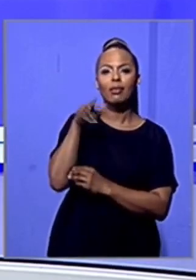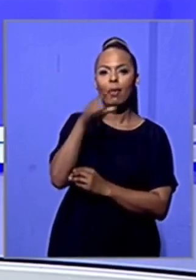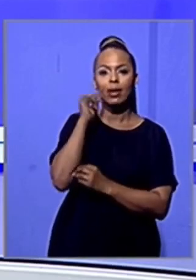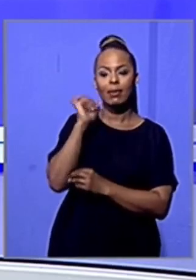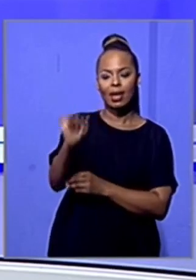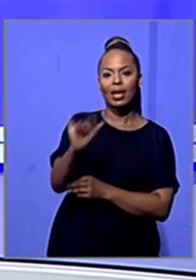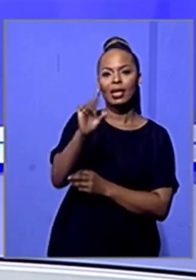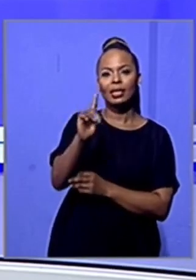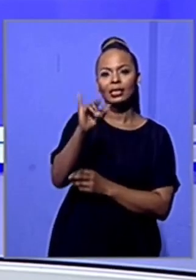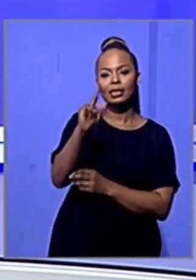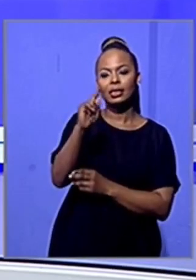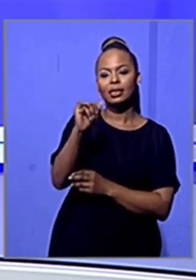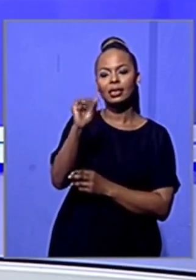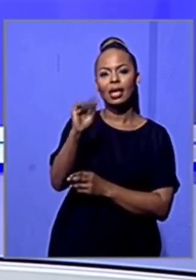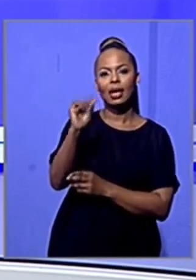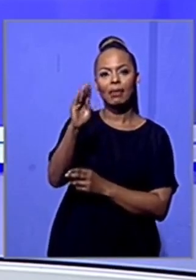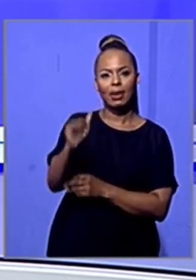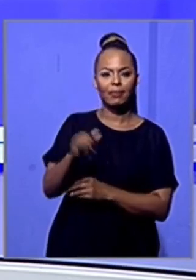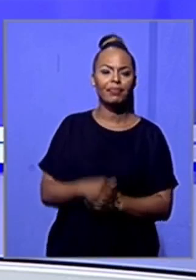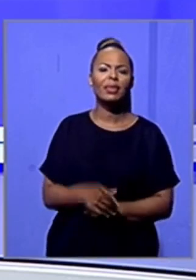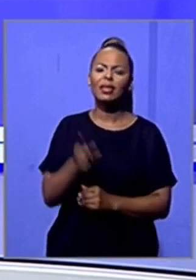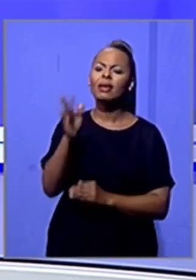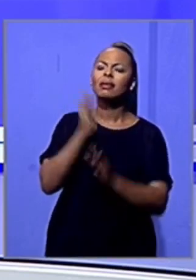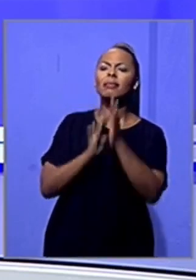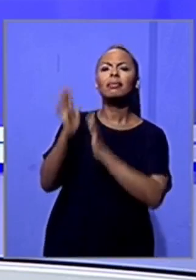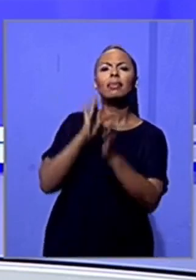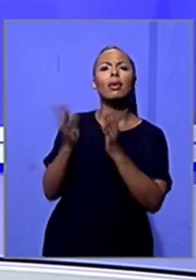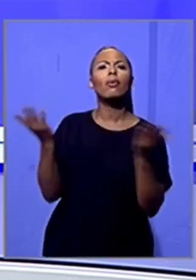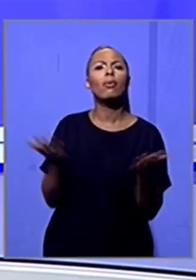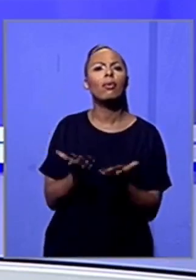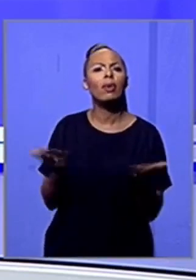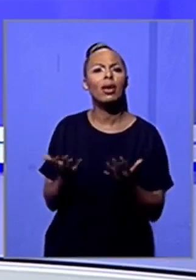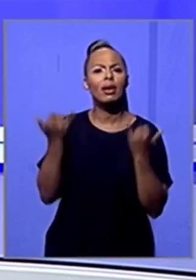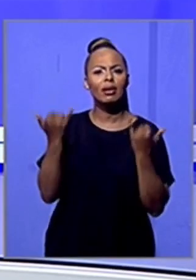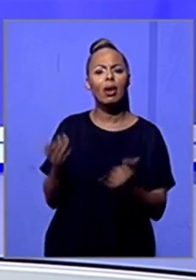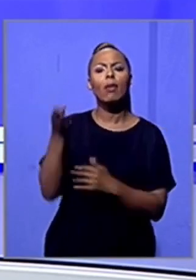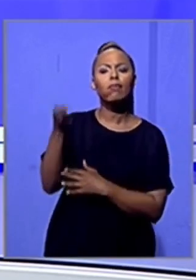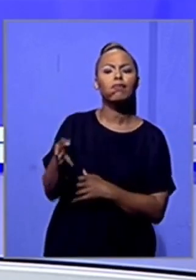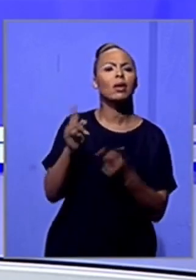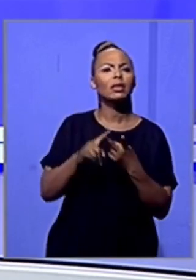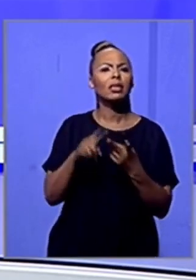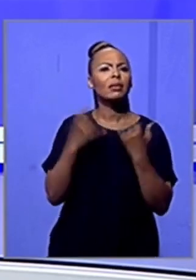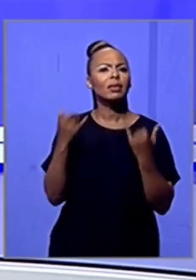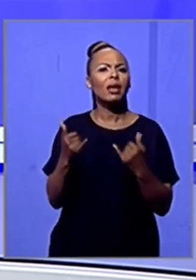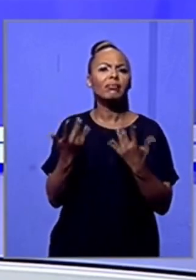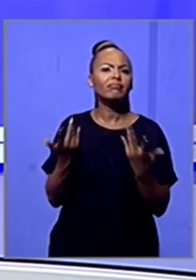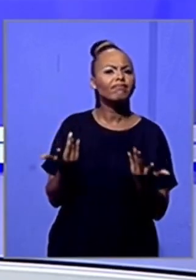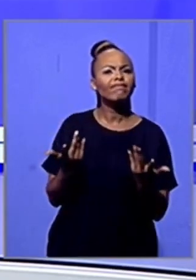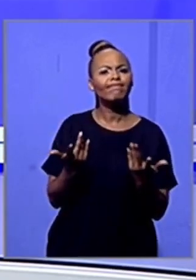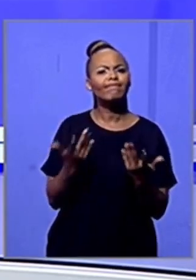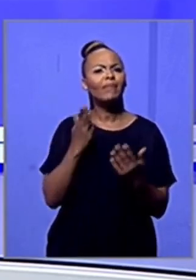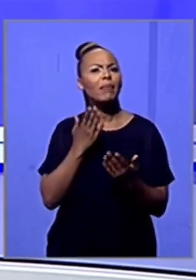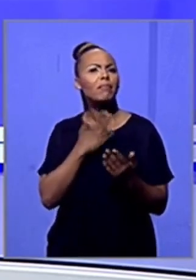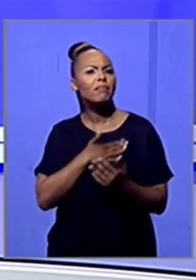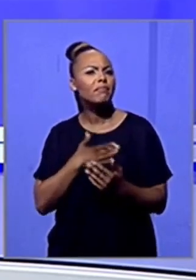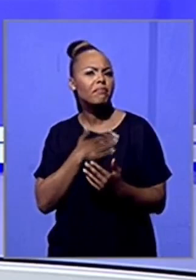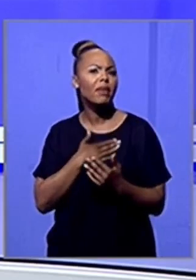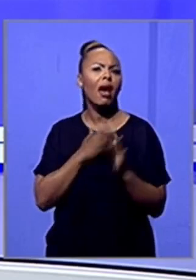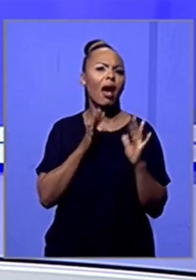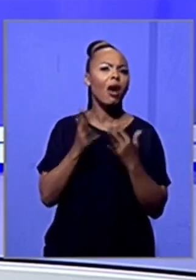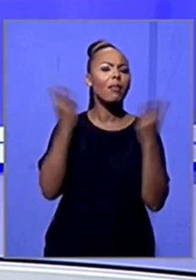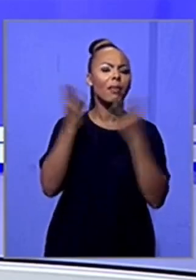Ditaba tsotetse. Ditaba o ka re bolelela fela gore o kwa kae le gore maemo kgotsa maikutlo magareng ga baagi